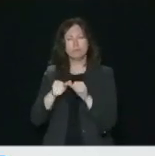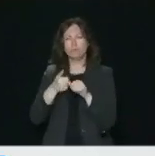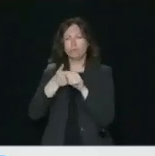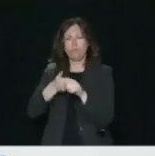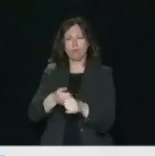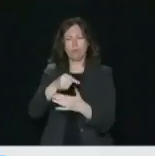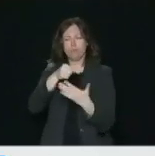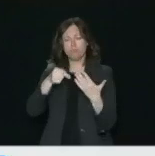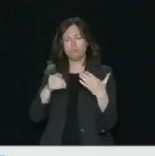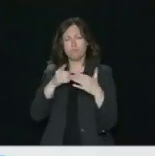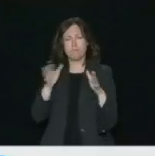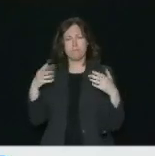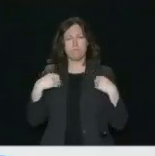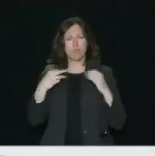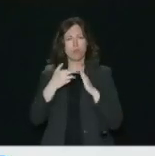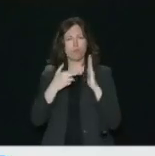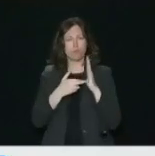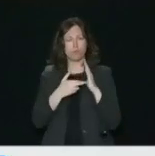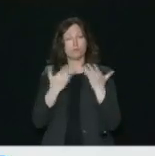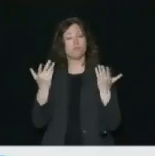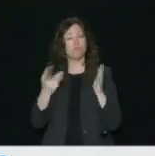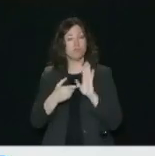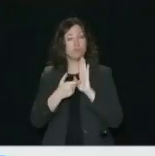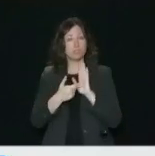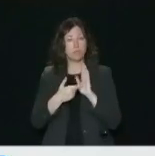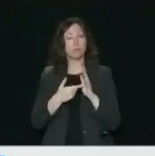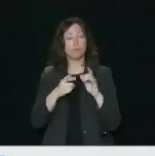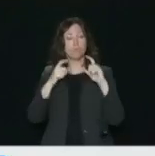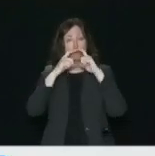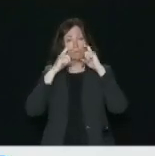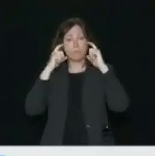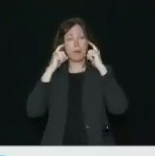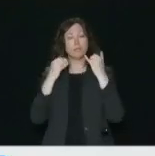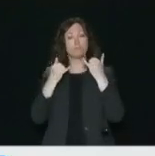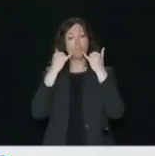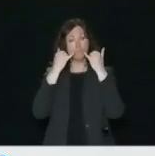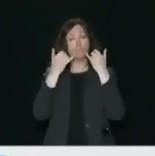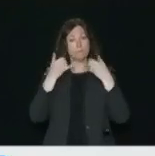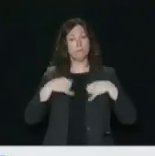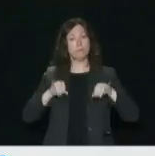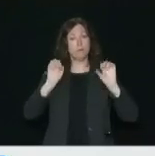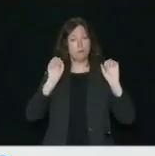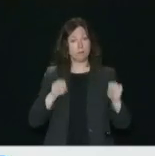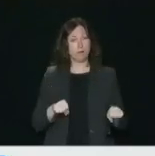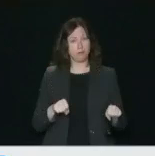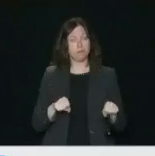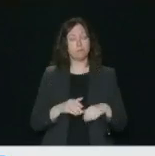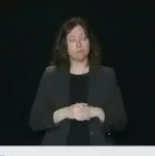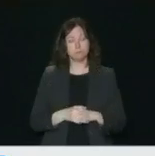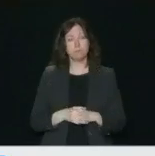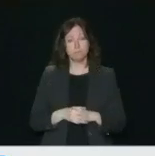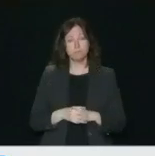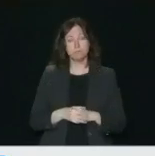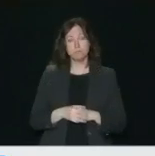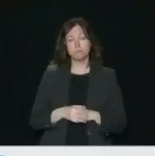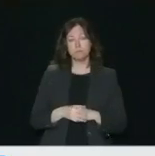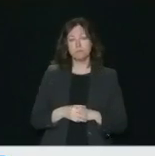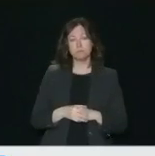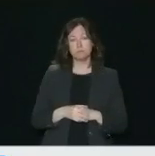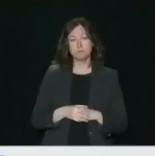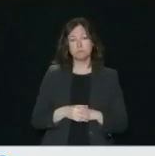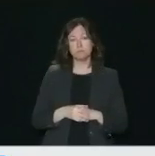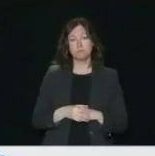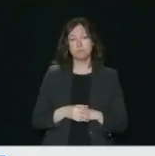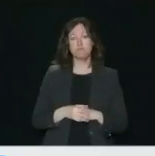The BA.2 sublineage of the Omicron variant is increasing in Canada, but at a slow rate, while other sublineages